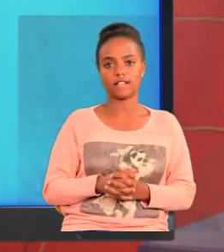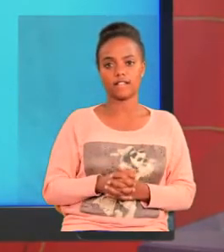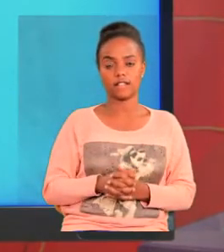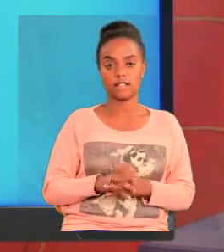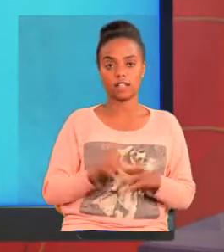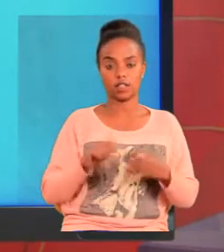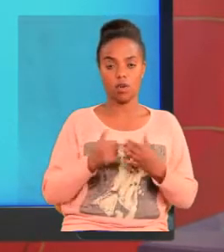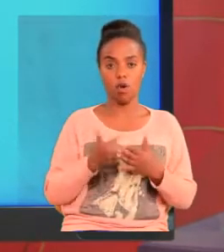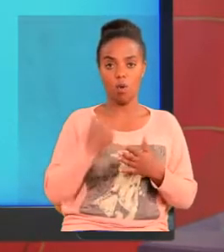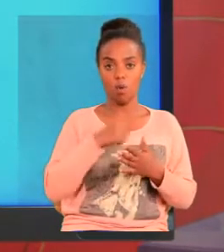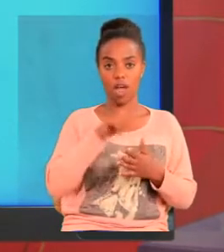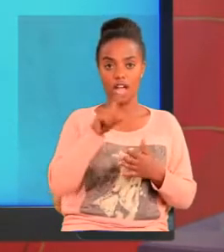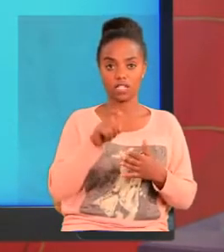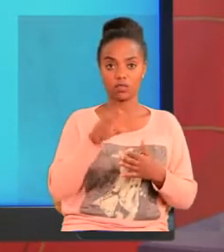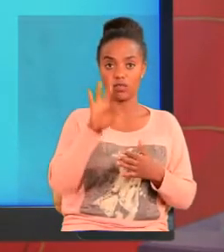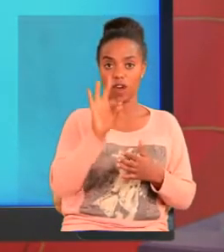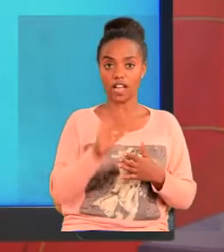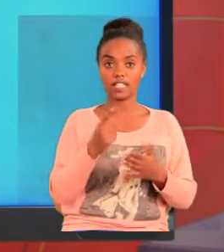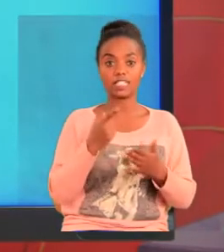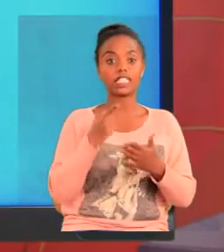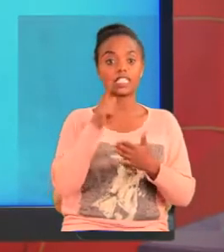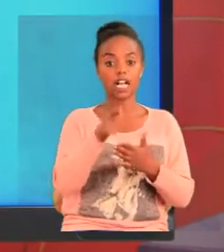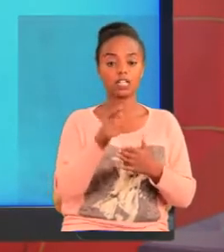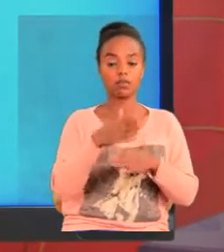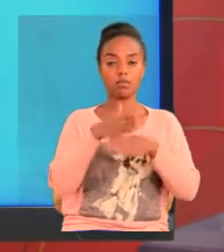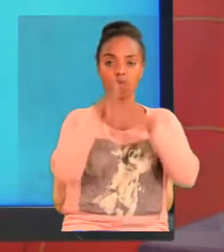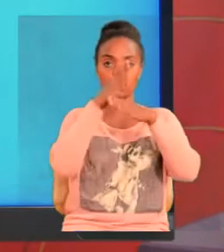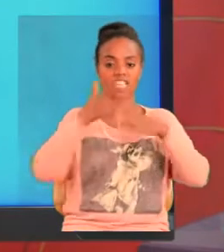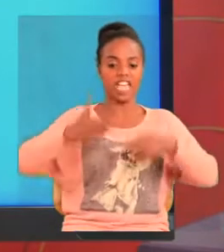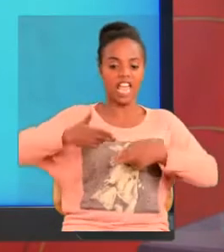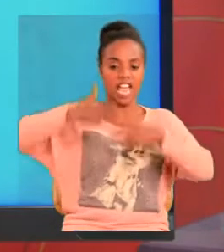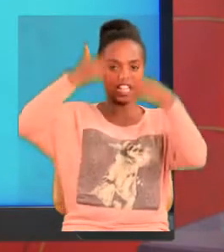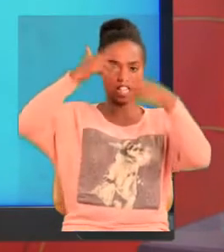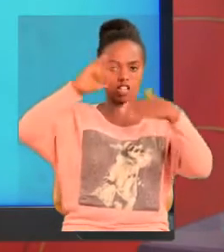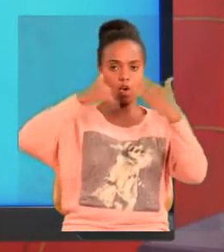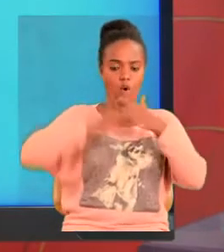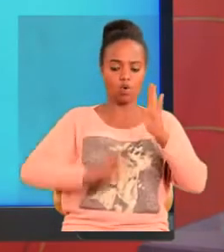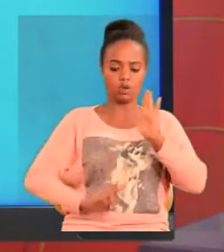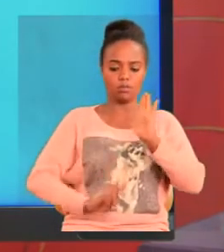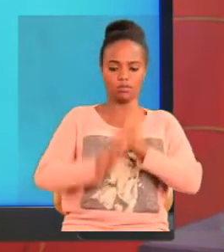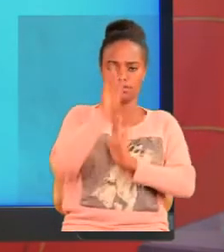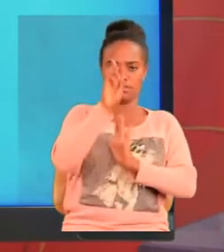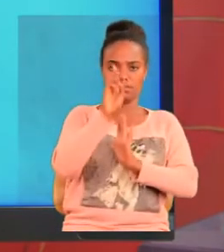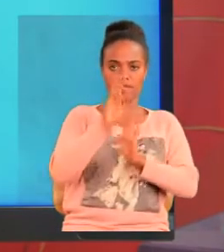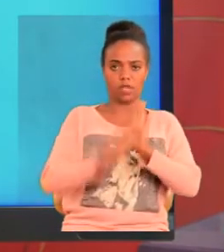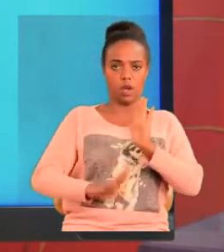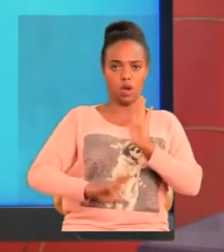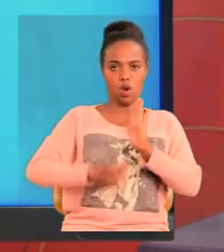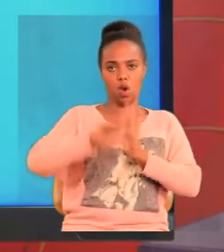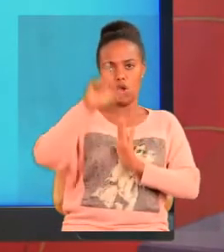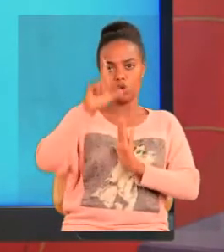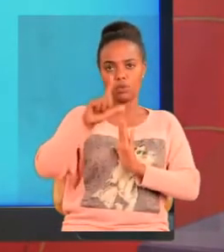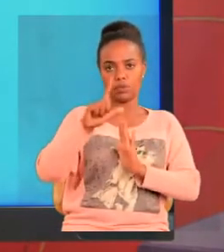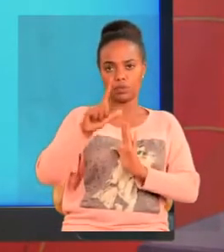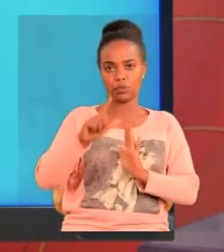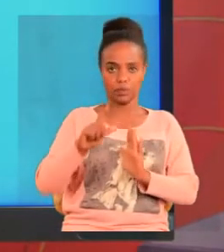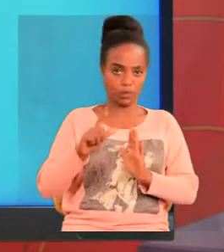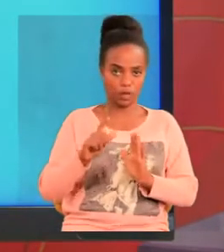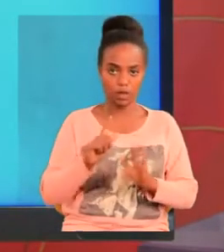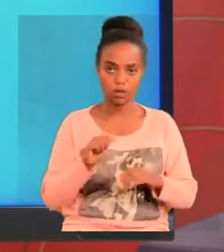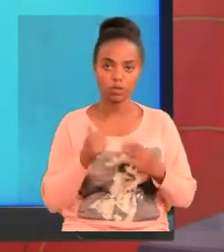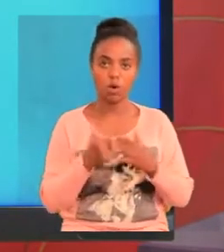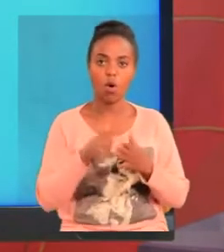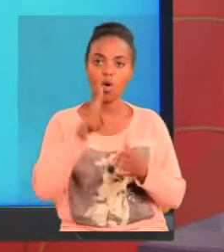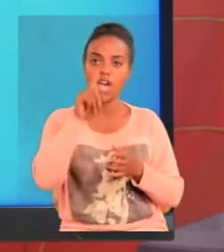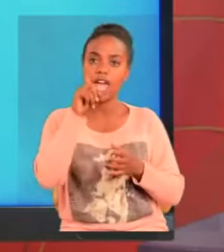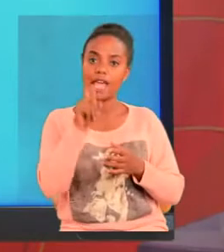So you are asked to find the height of this building. That means the whole height. Assume this distance to be x. So